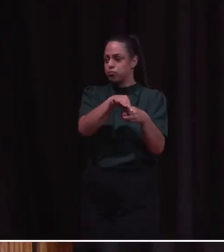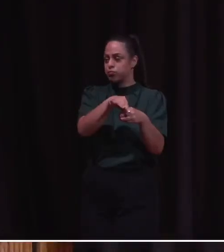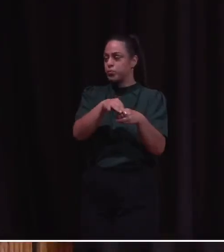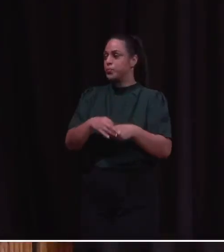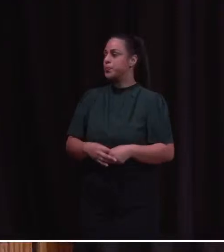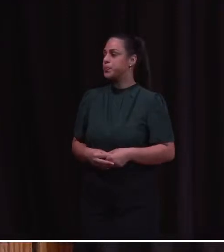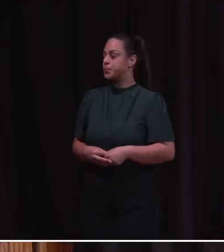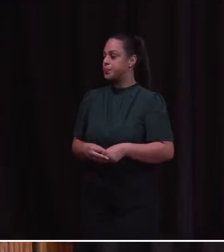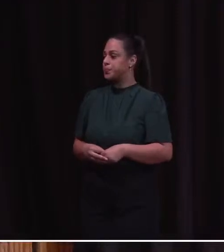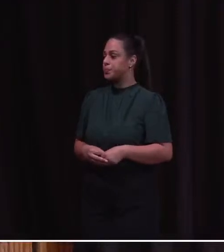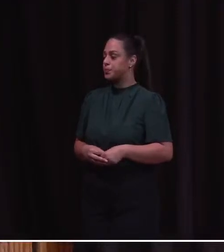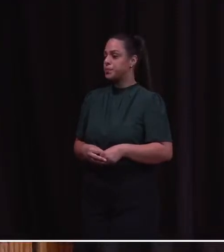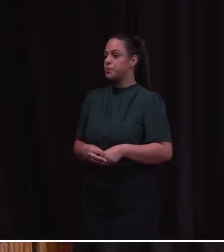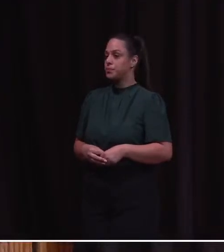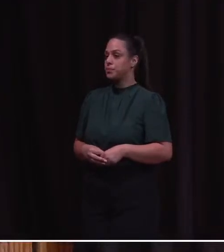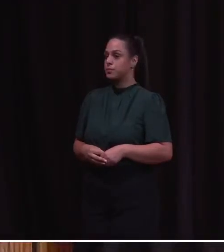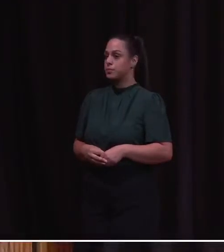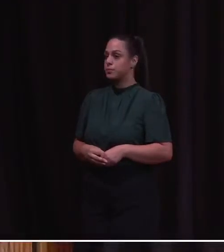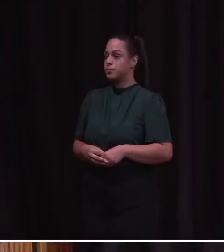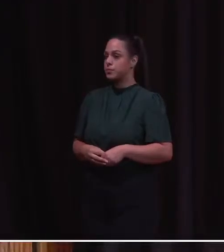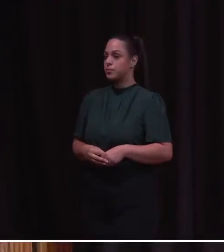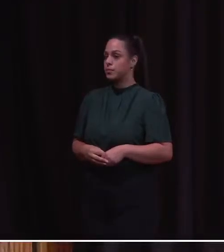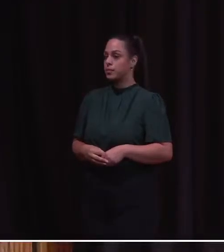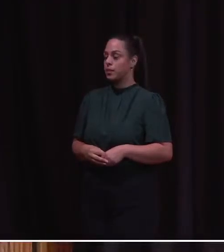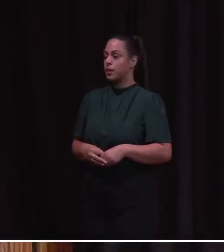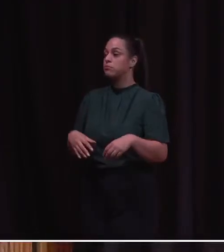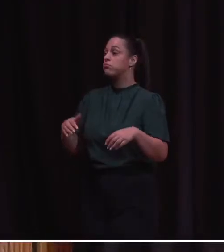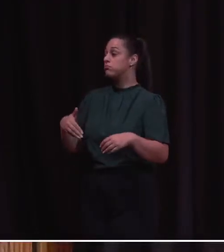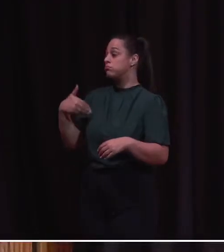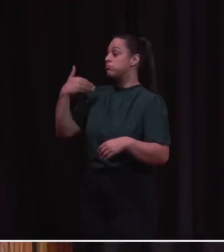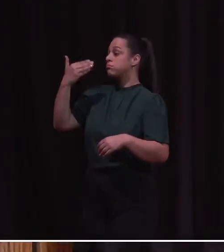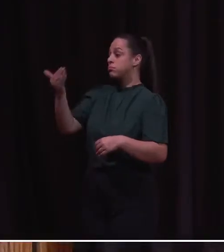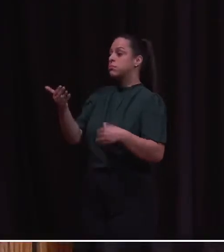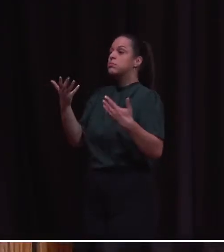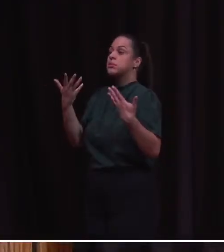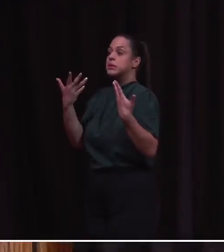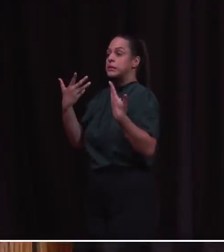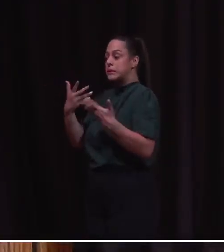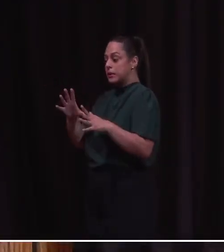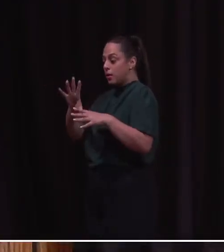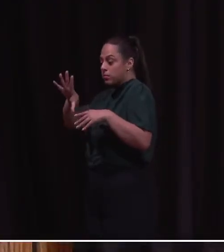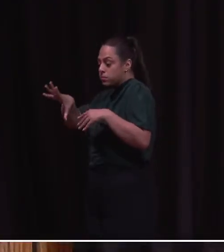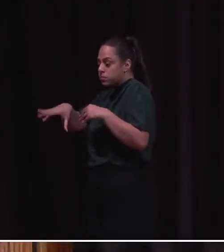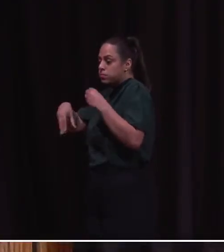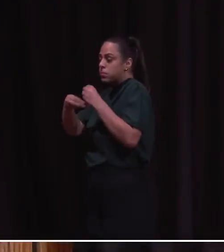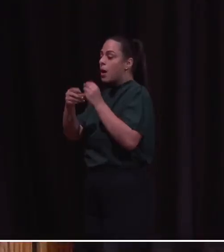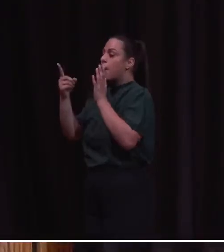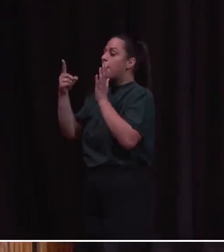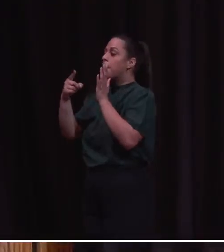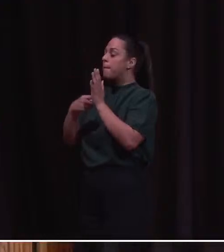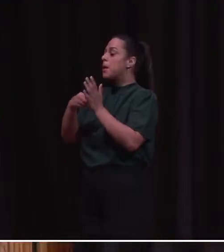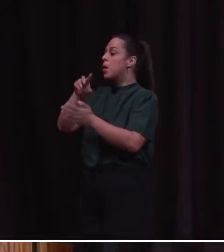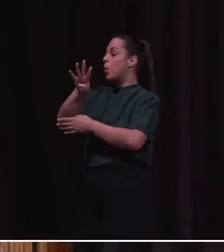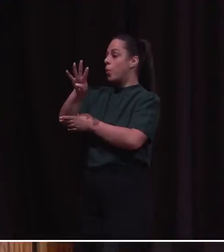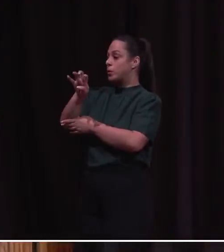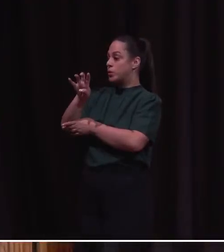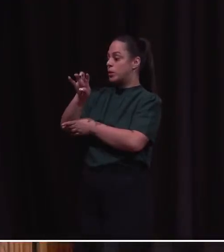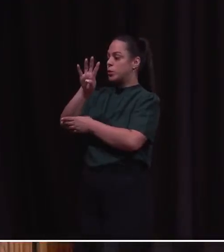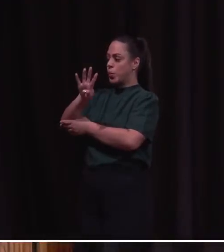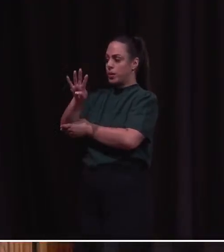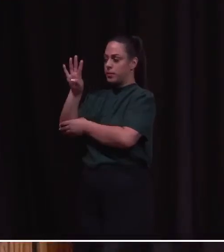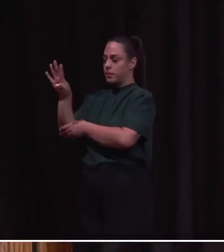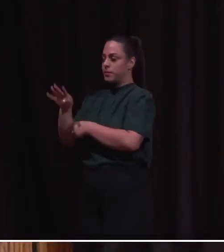global capitalist system came in 1884 at the Berlin Conference, where Africa was balkanized and